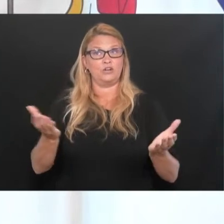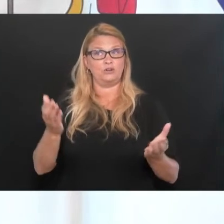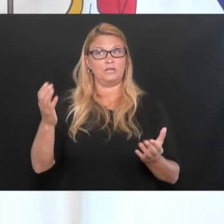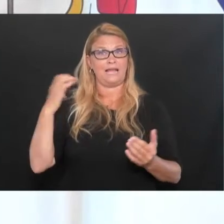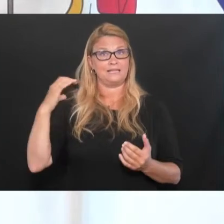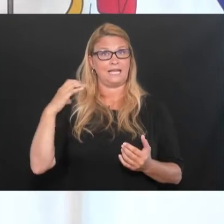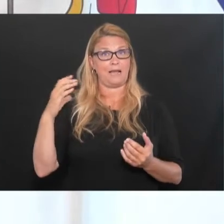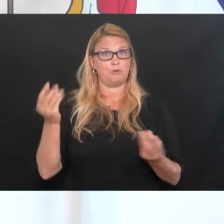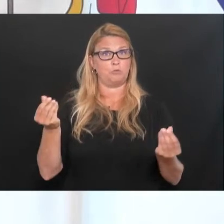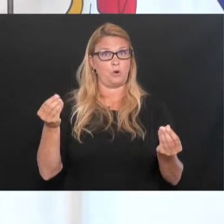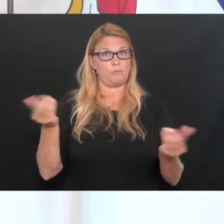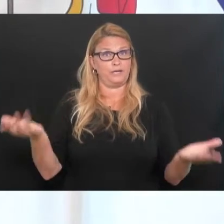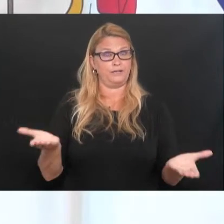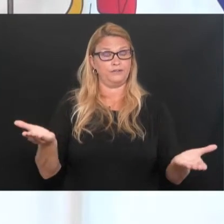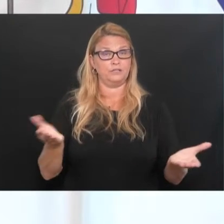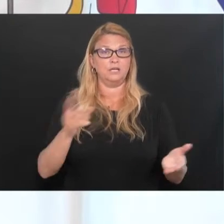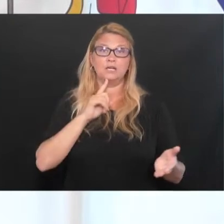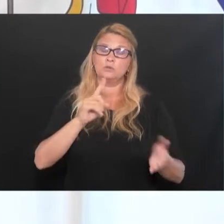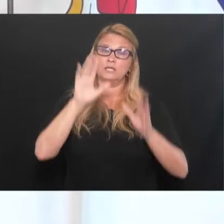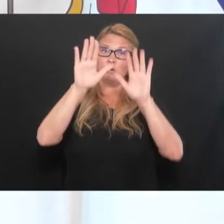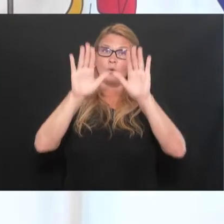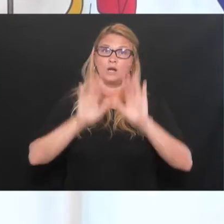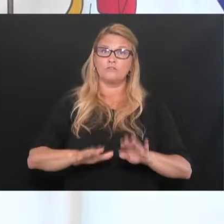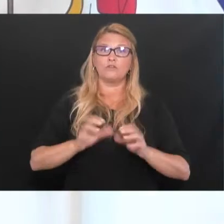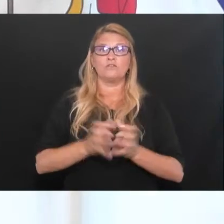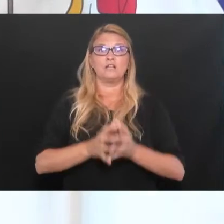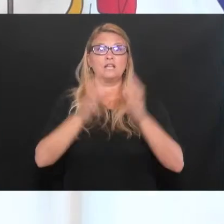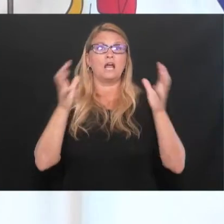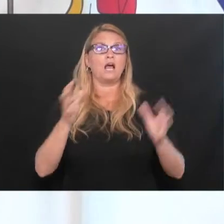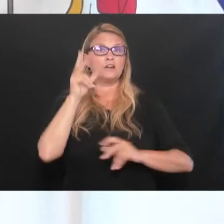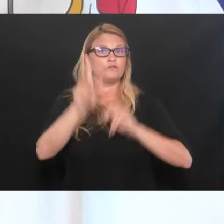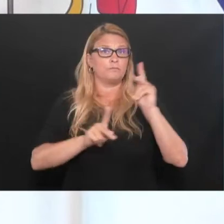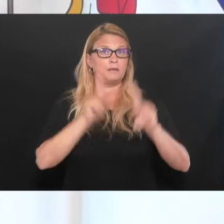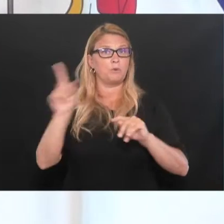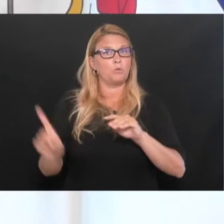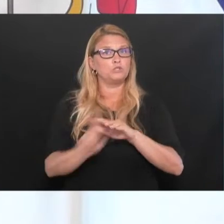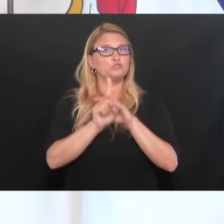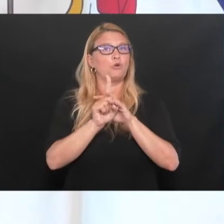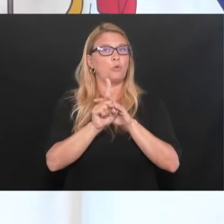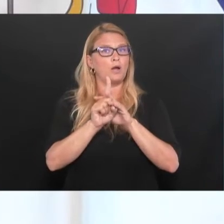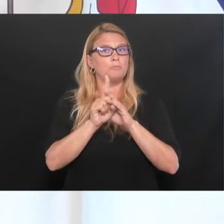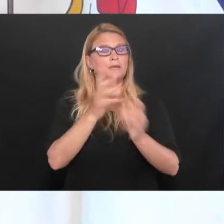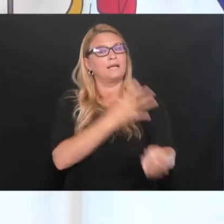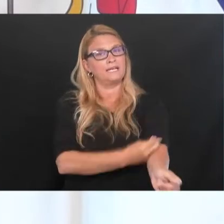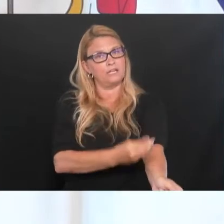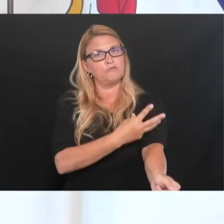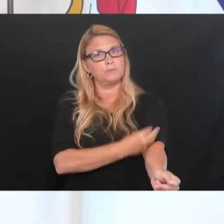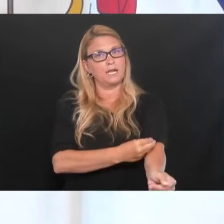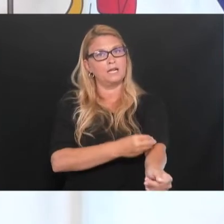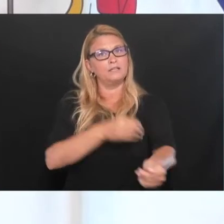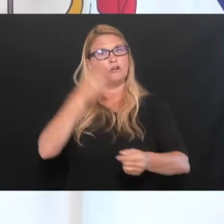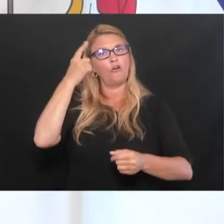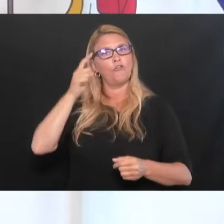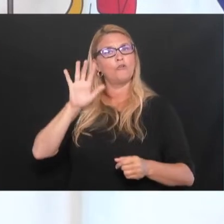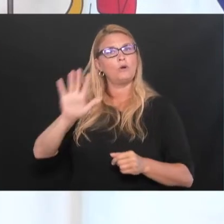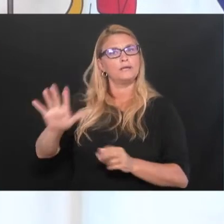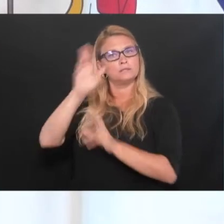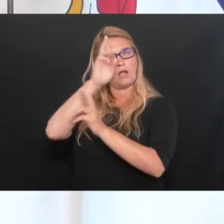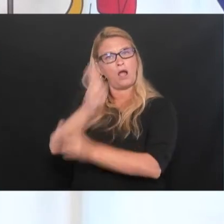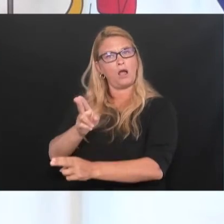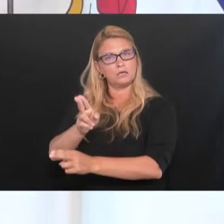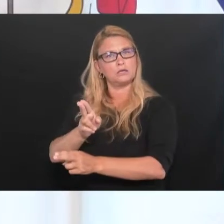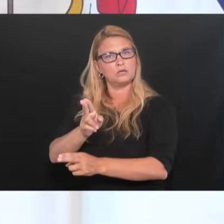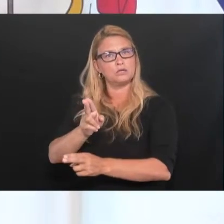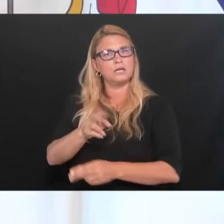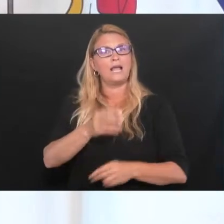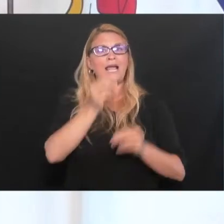And again, it would be wonderful if a bunch of folks would show up and give blood in this young man's honor and to honor